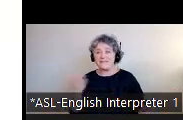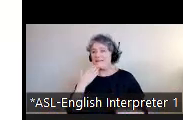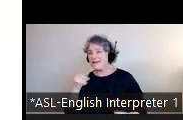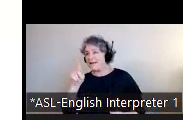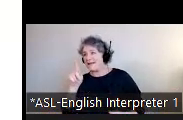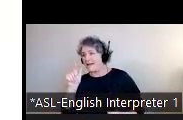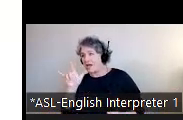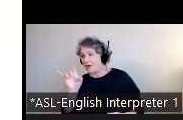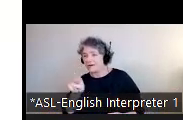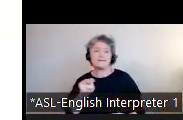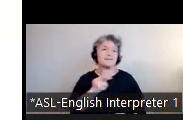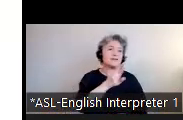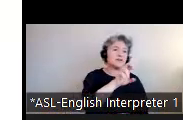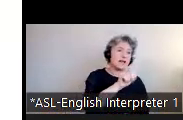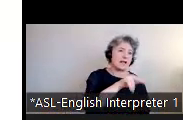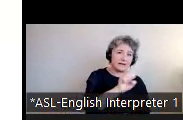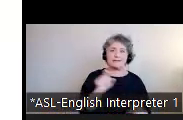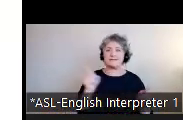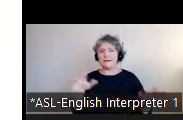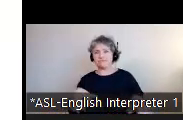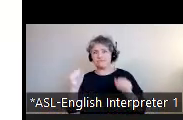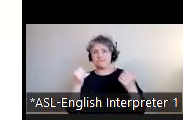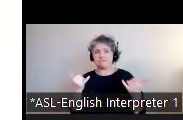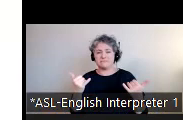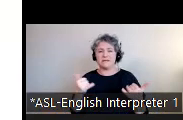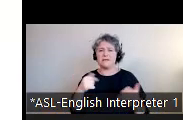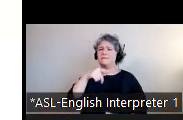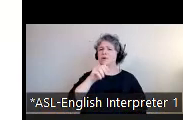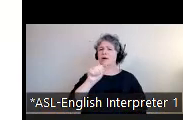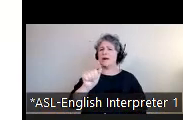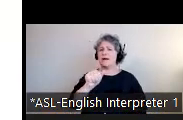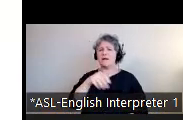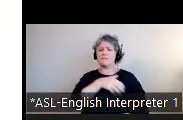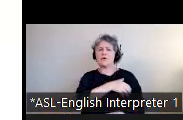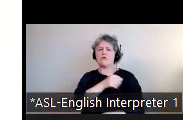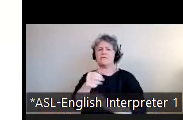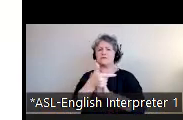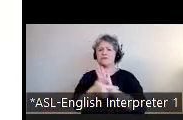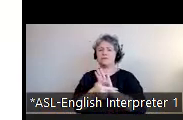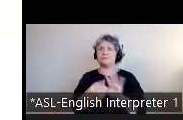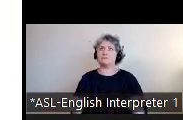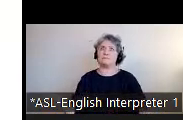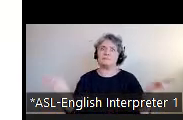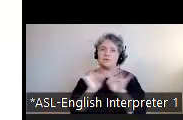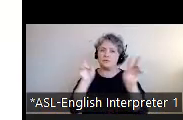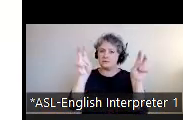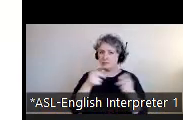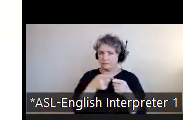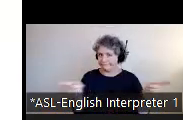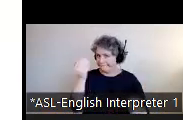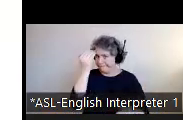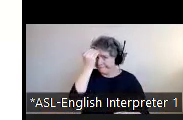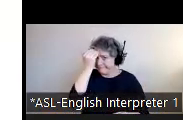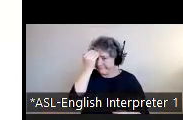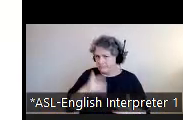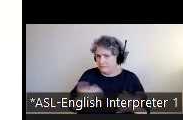organizing this today. Power of attorneys is such an important topic for everybody to be aware of, certainly because